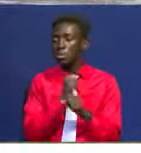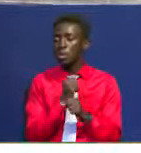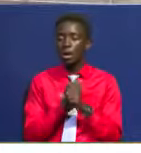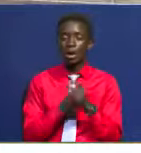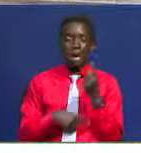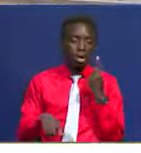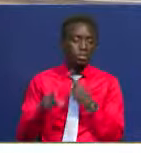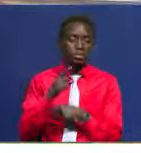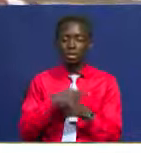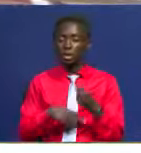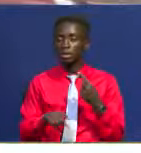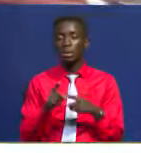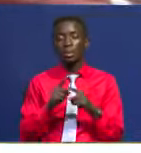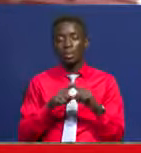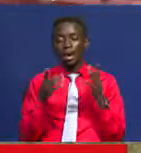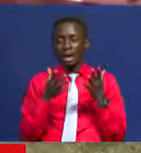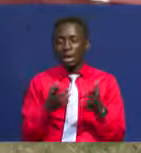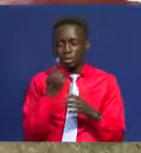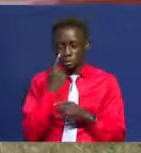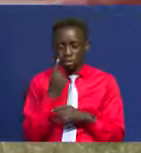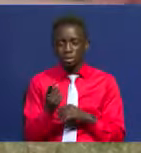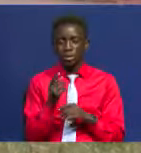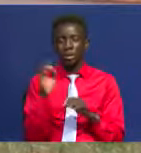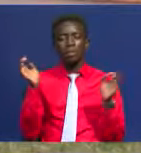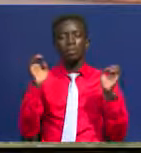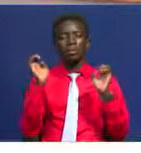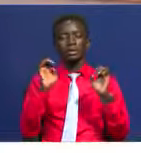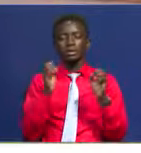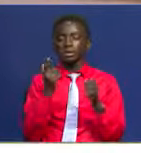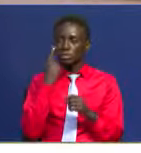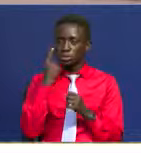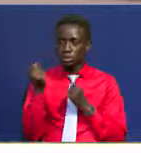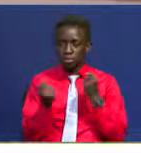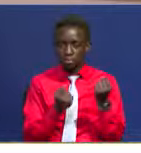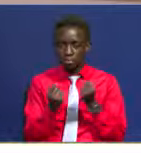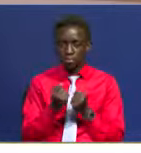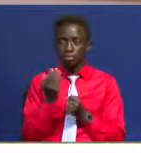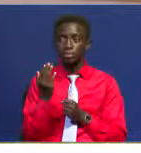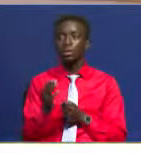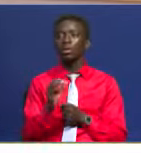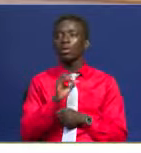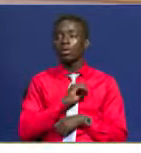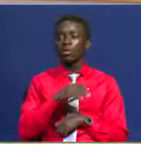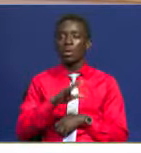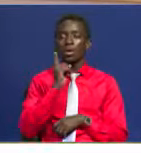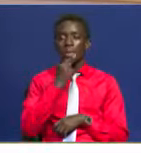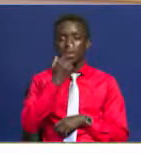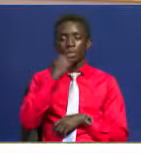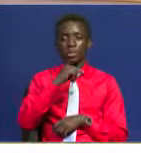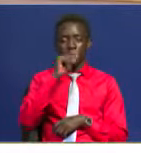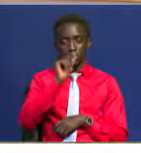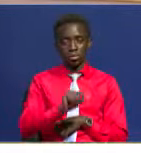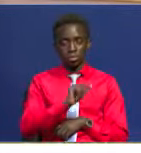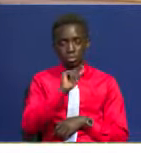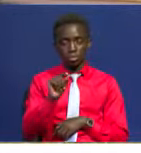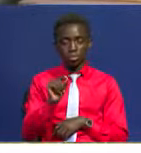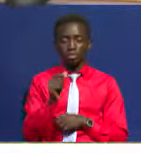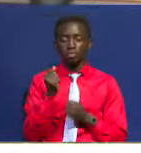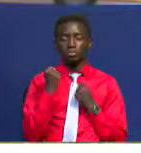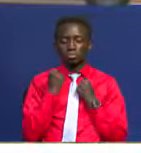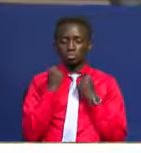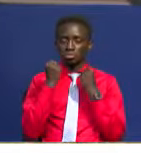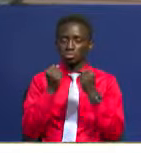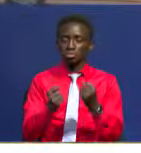but you can even see emergency vehicles. This particular one you're seeing belonging to the Red Cross, just making its way through